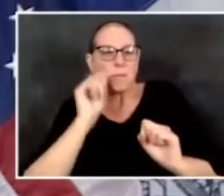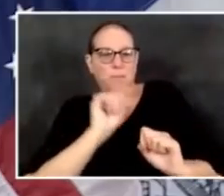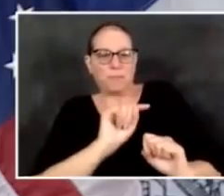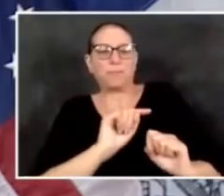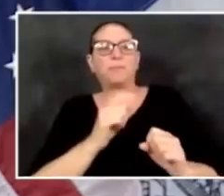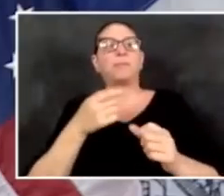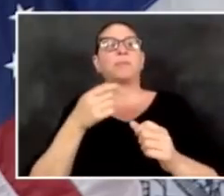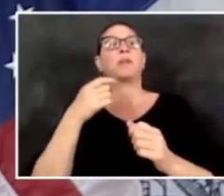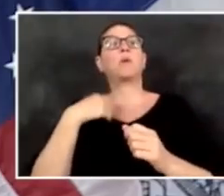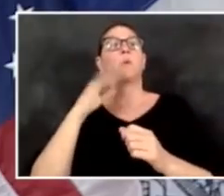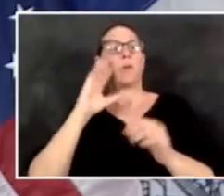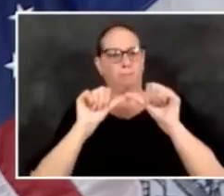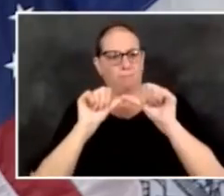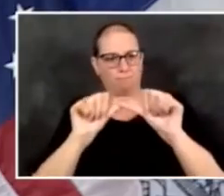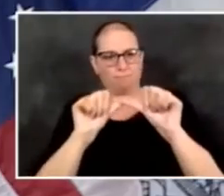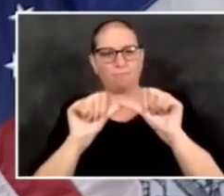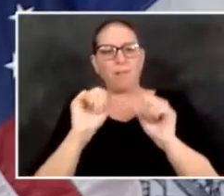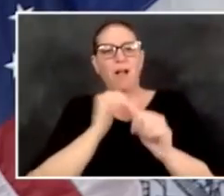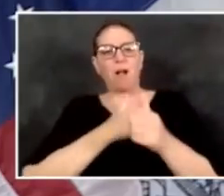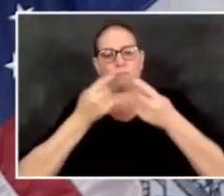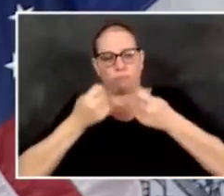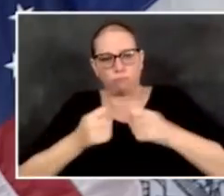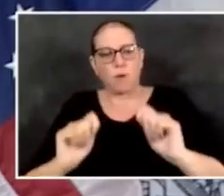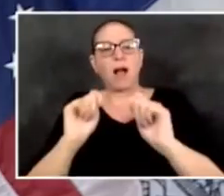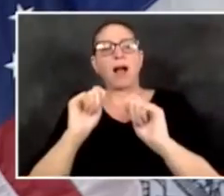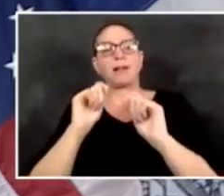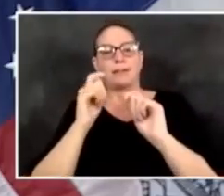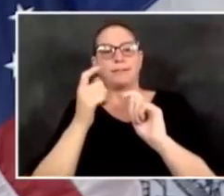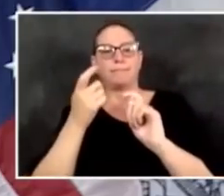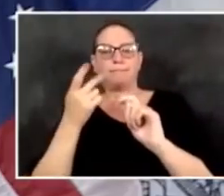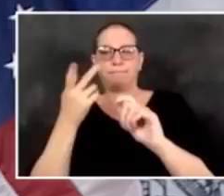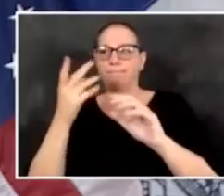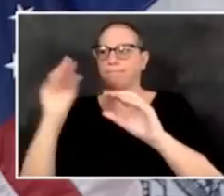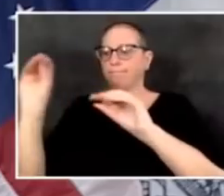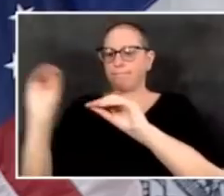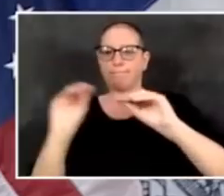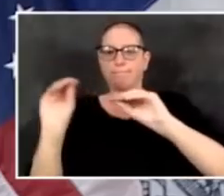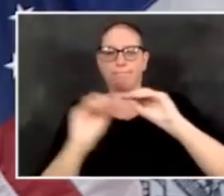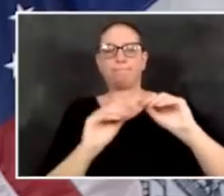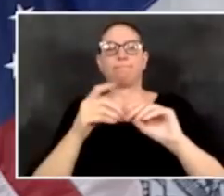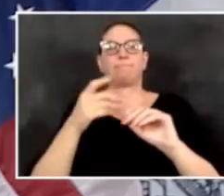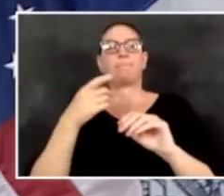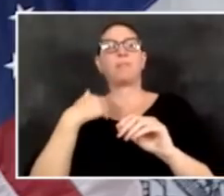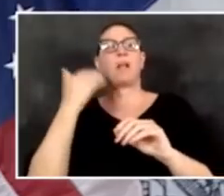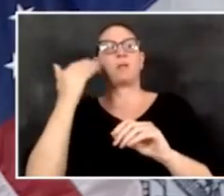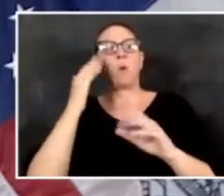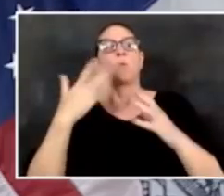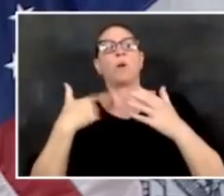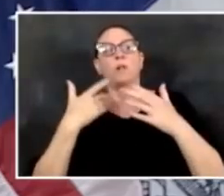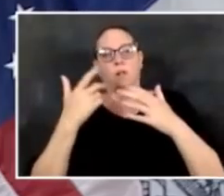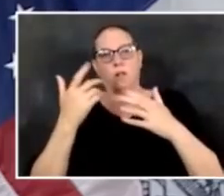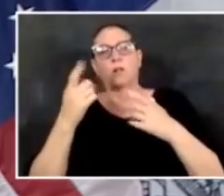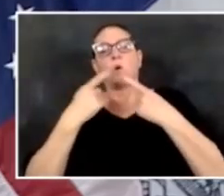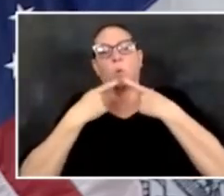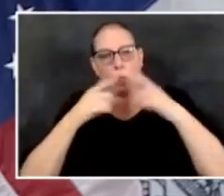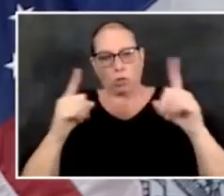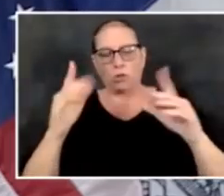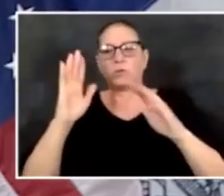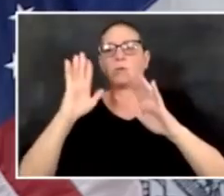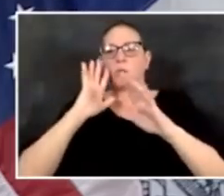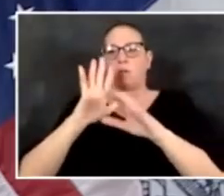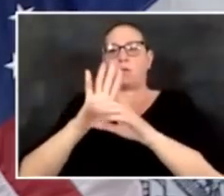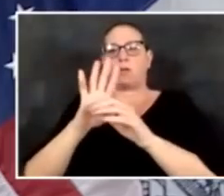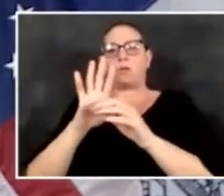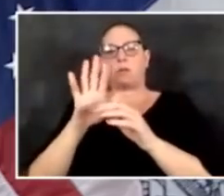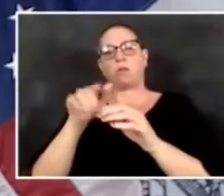the pandemic, and I know it will work more and more as we come out of the pandemic. So that's where we have to go, because this is